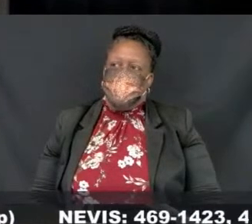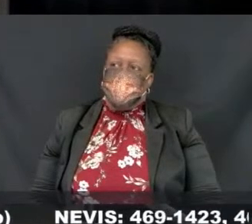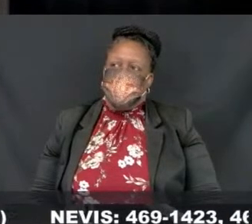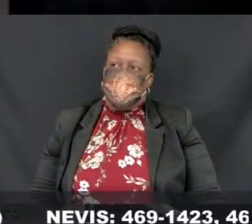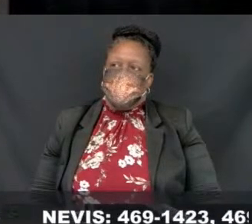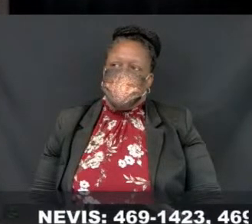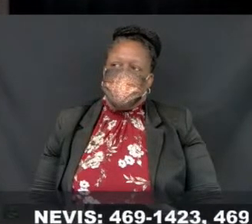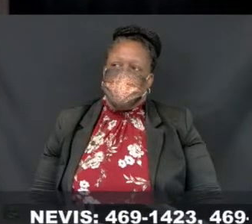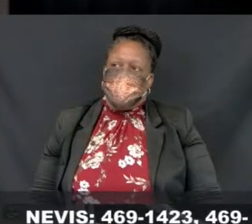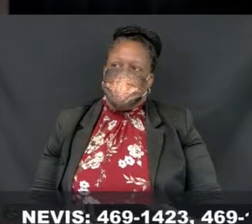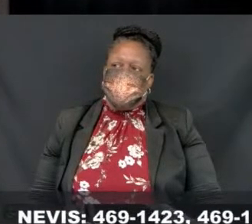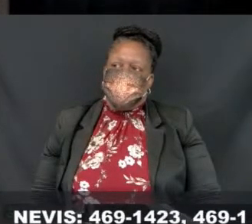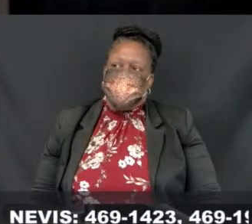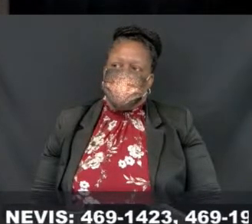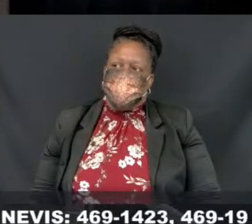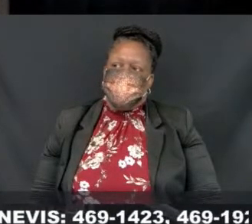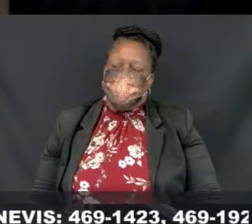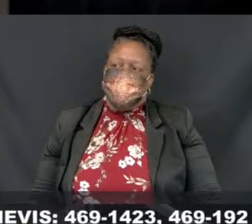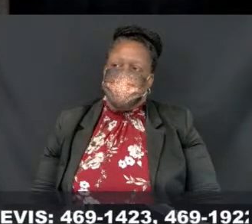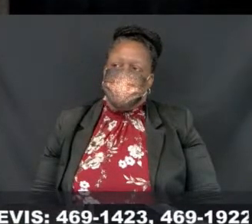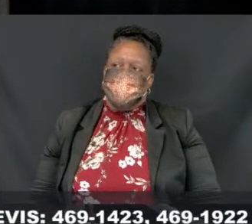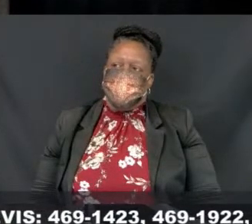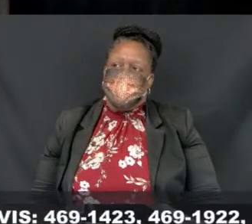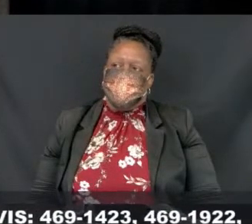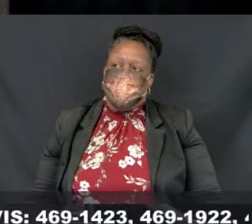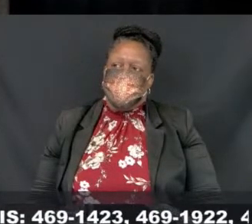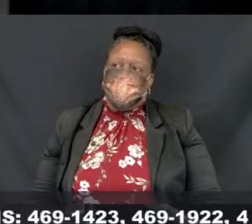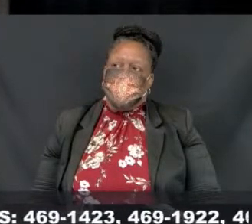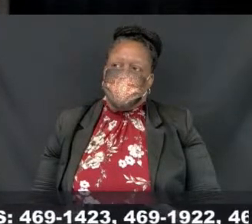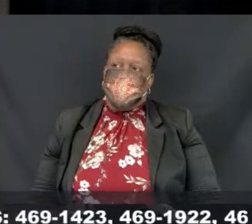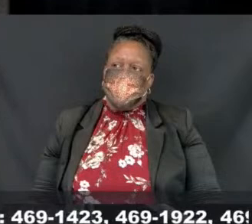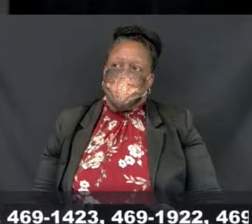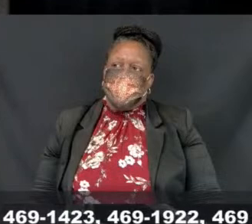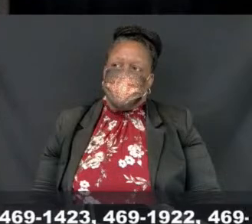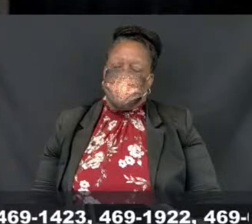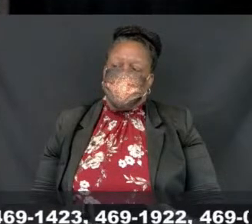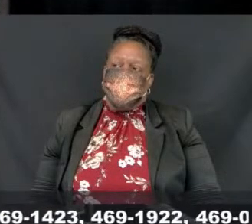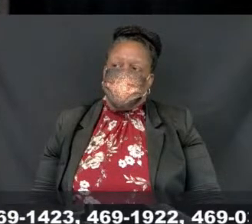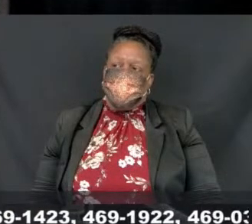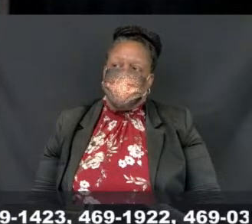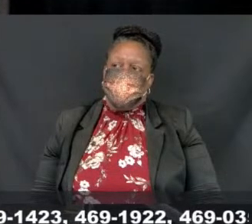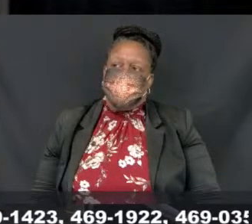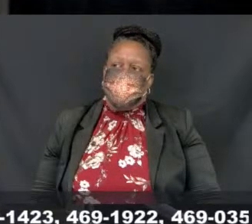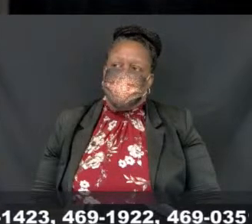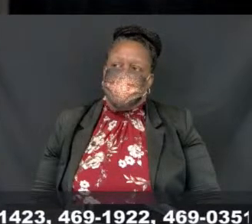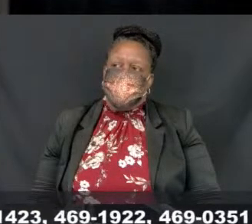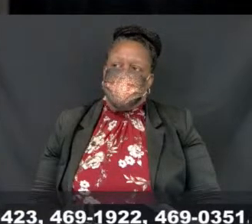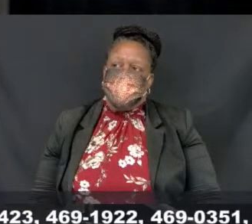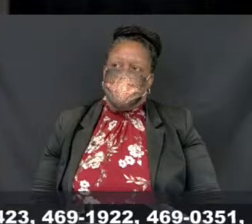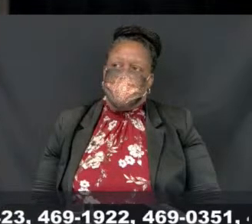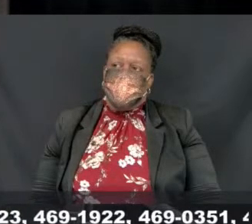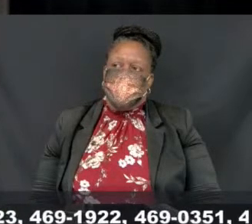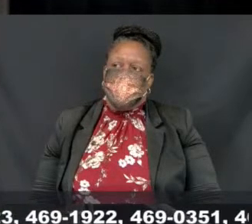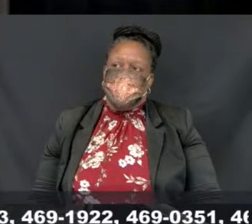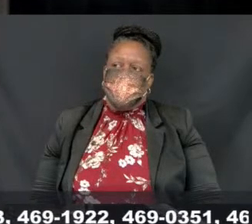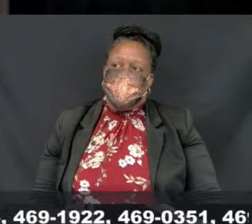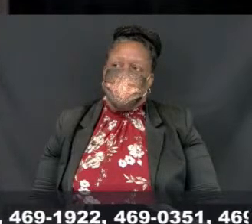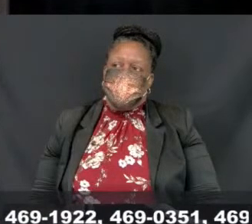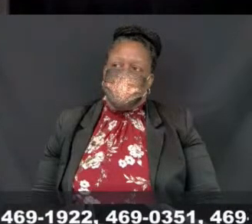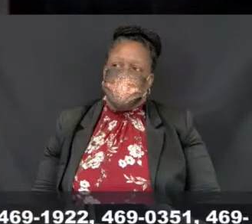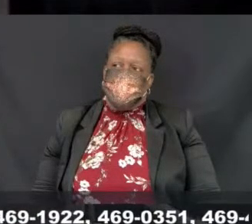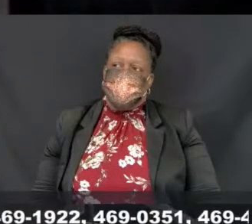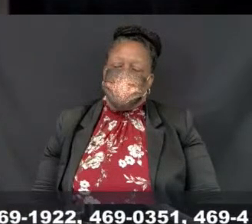think we have to give commendation to the public and to all of us. It is